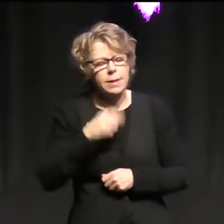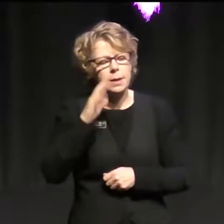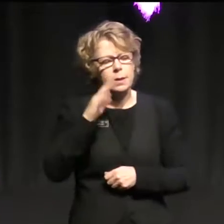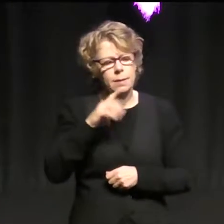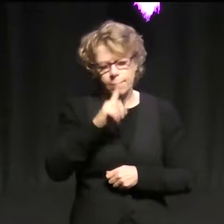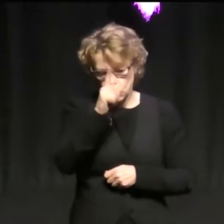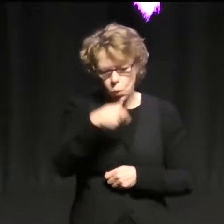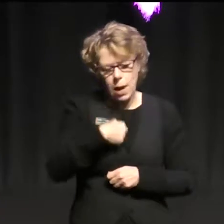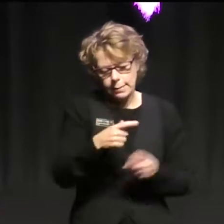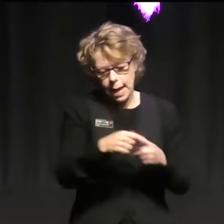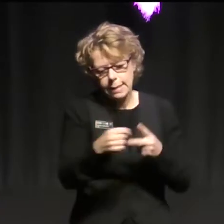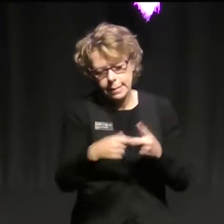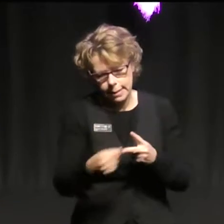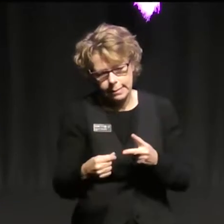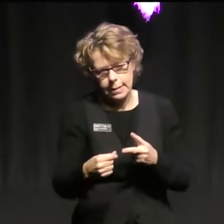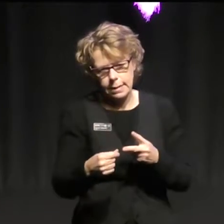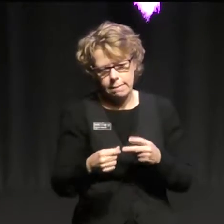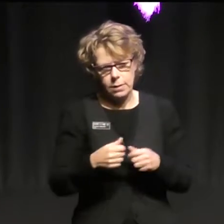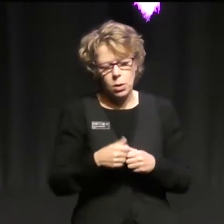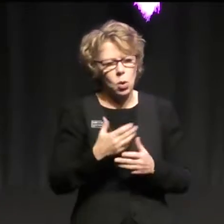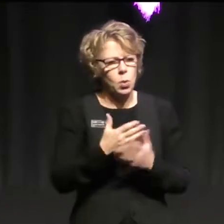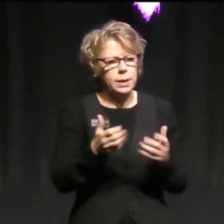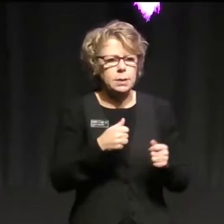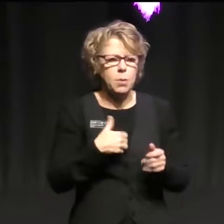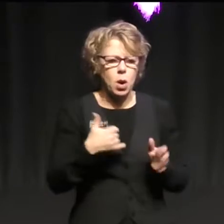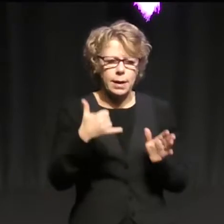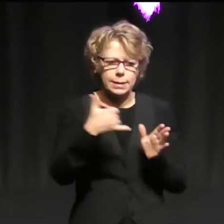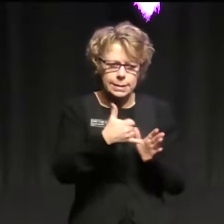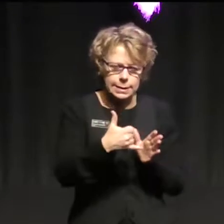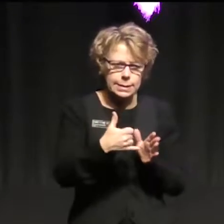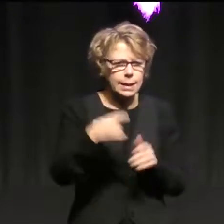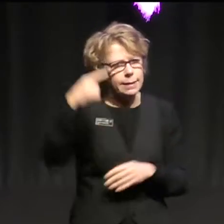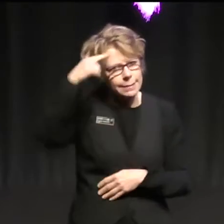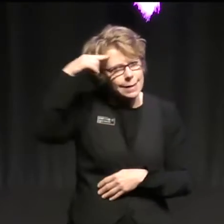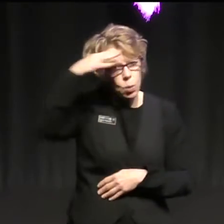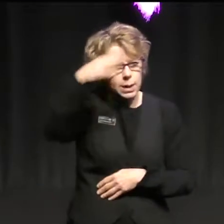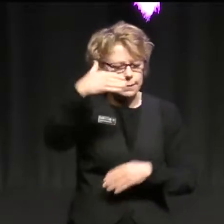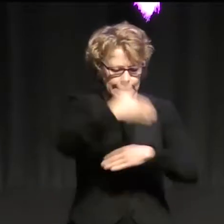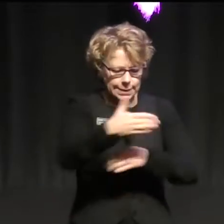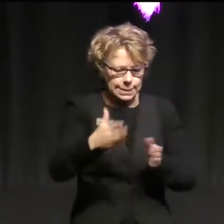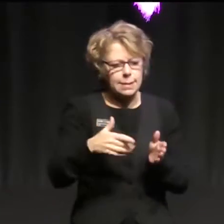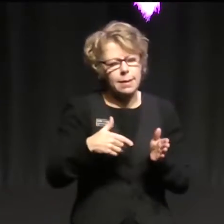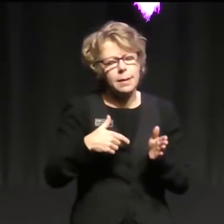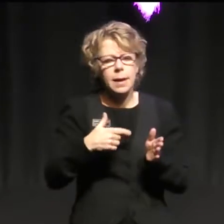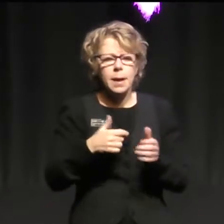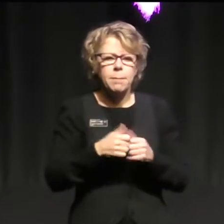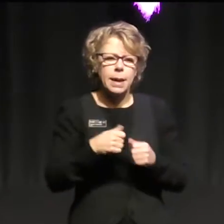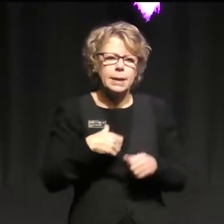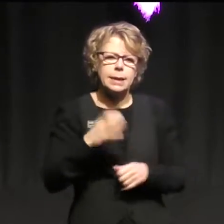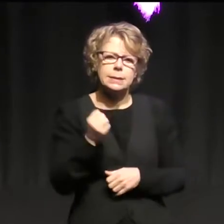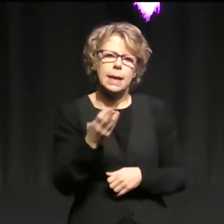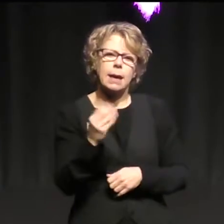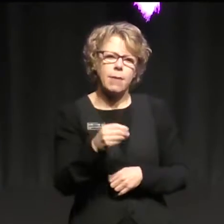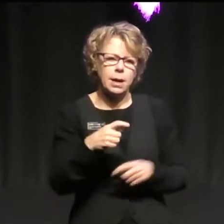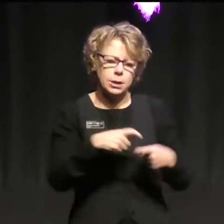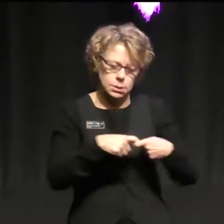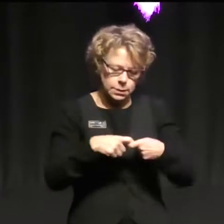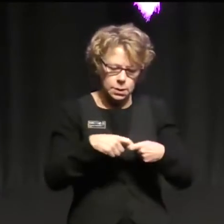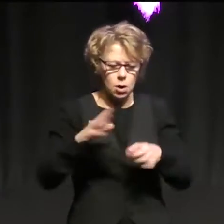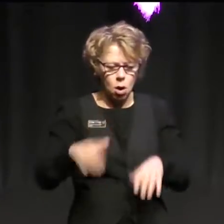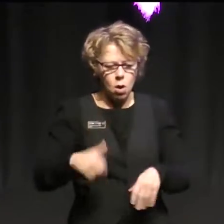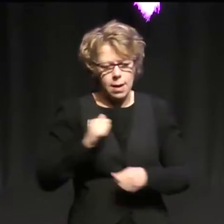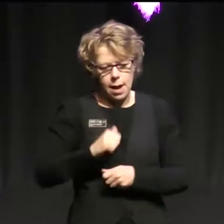alternative. And it's not just a concept, a theoretical concept, but SEWA sisters have practiced it